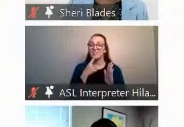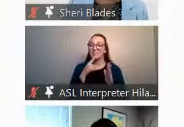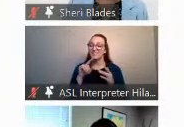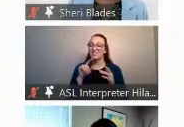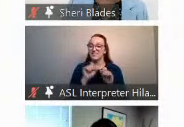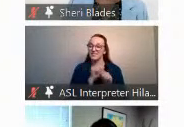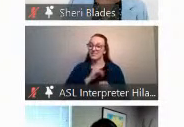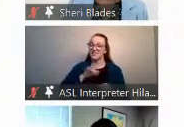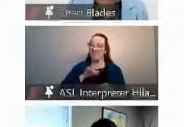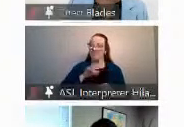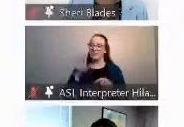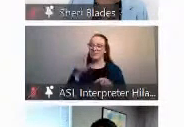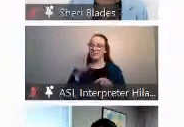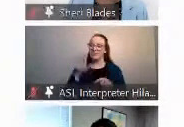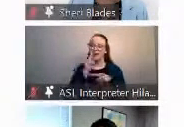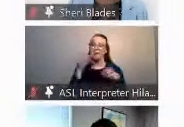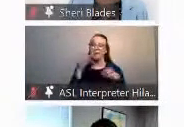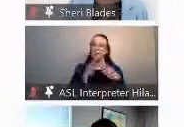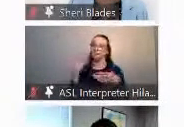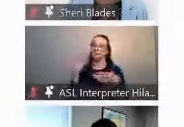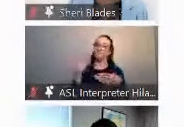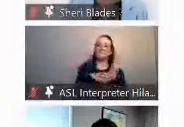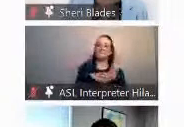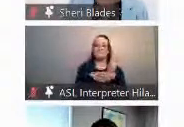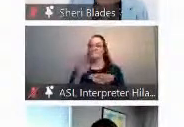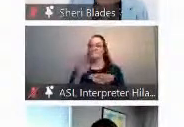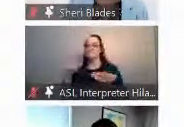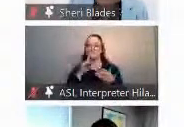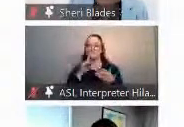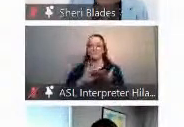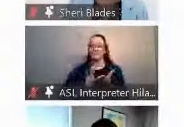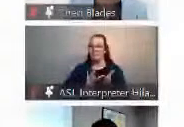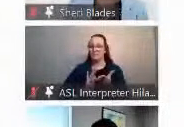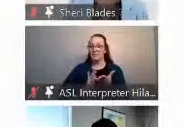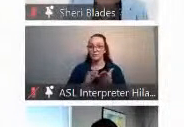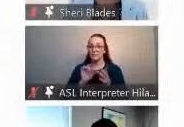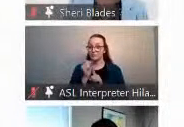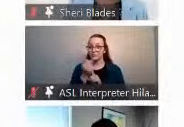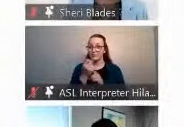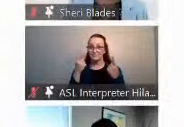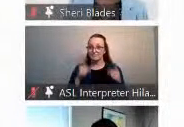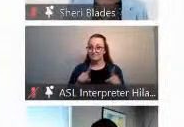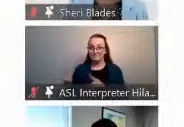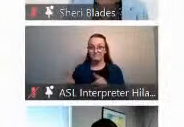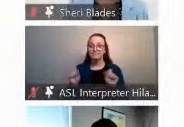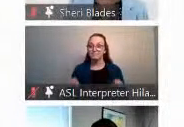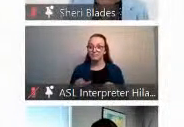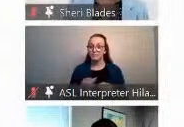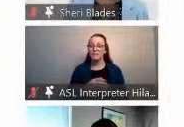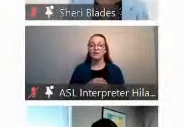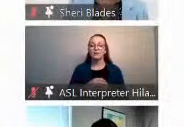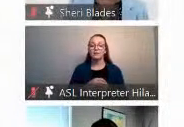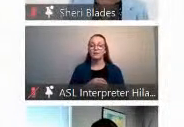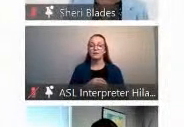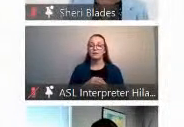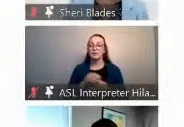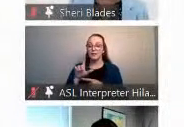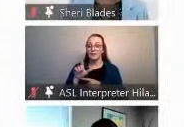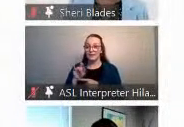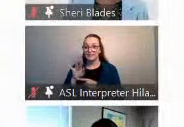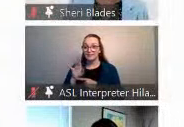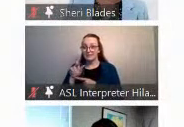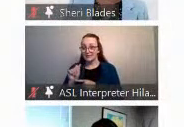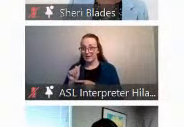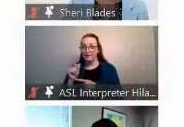a wide range of medical situations. A Latino participant shared how it was important for her to find a